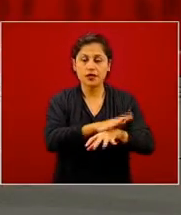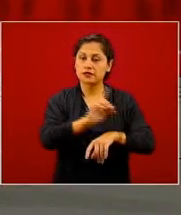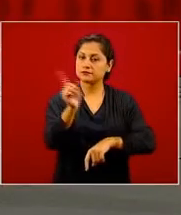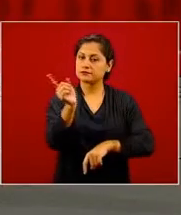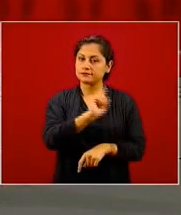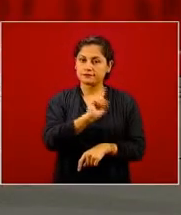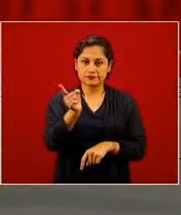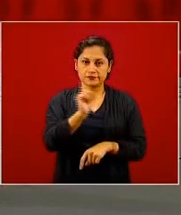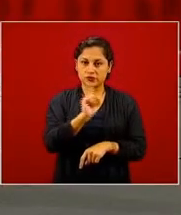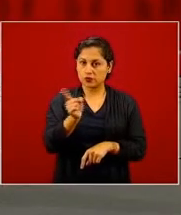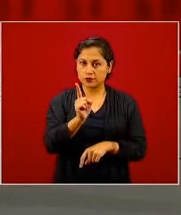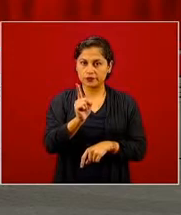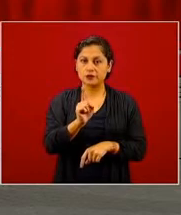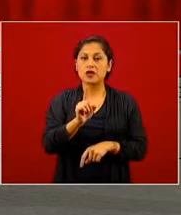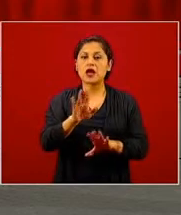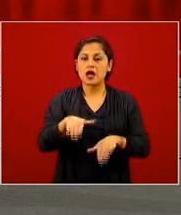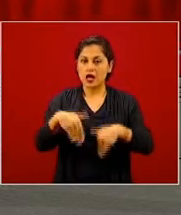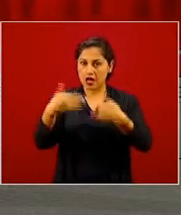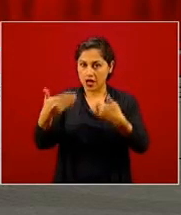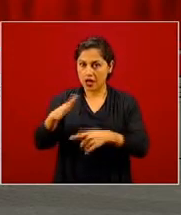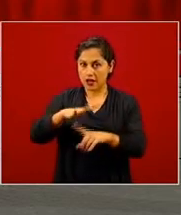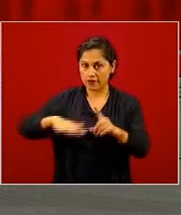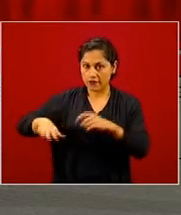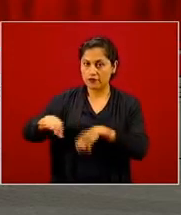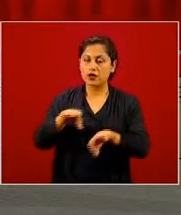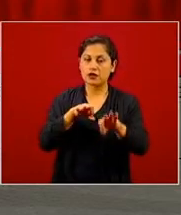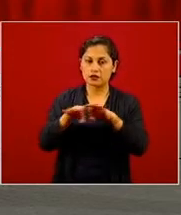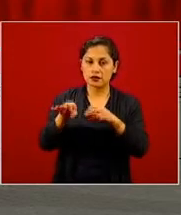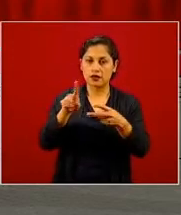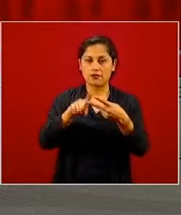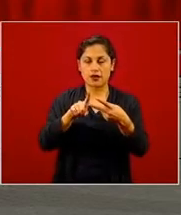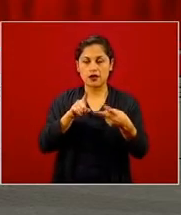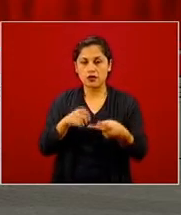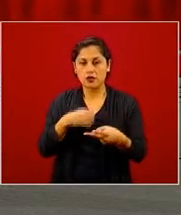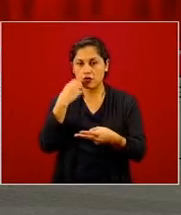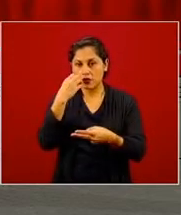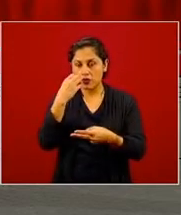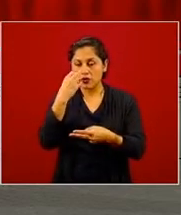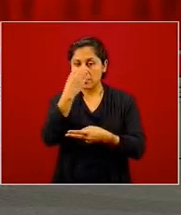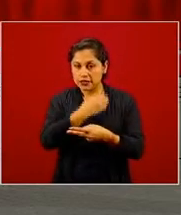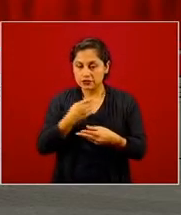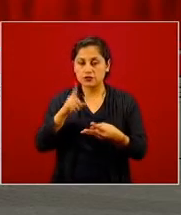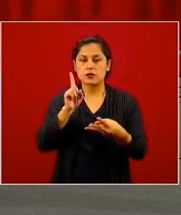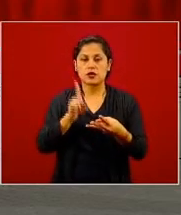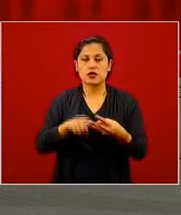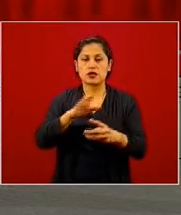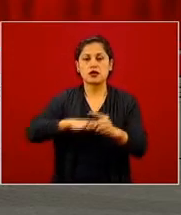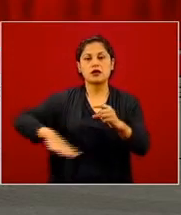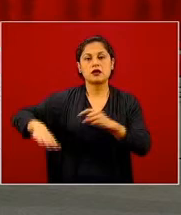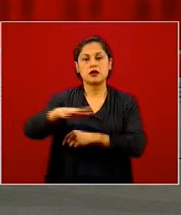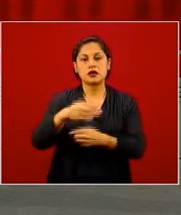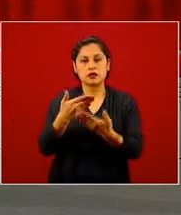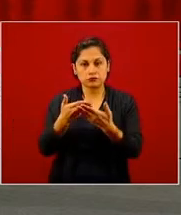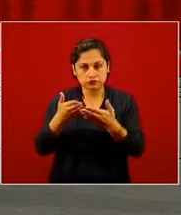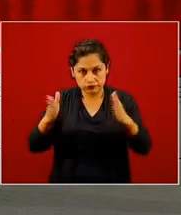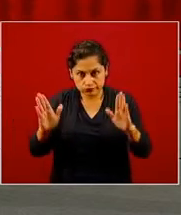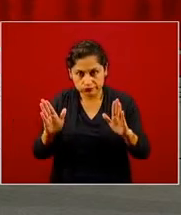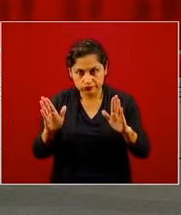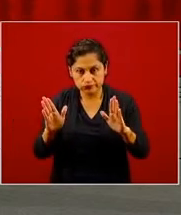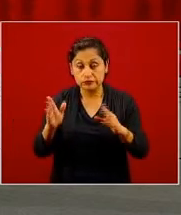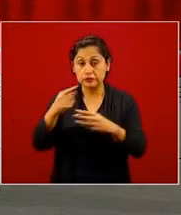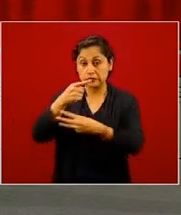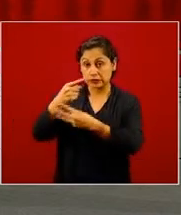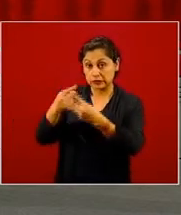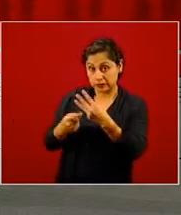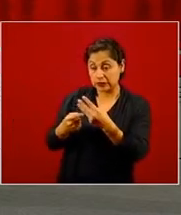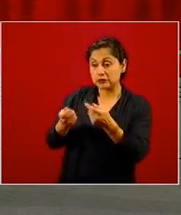The person is not the protagonist of Mexico, but the structure in terms of public